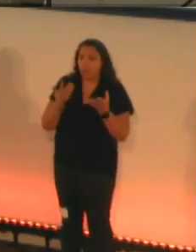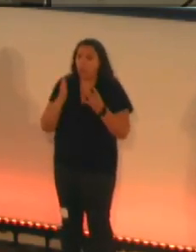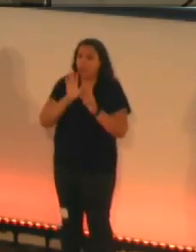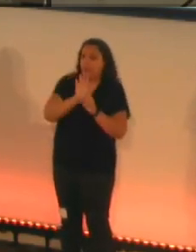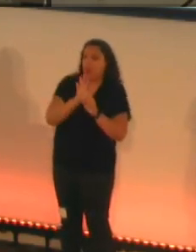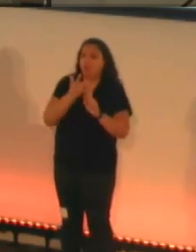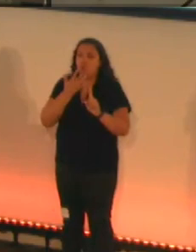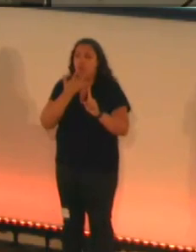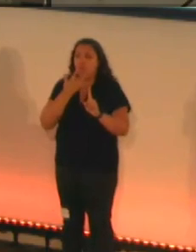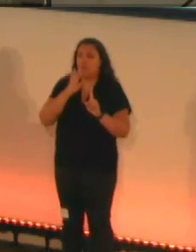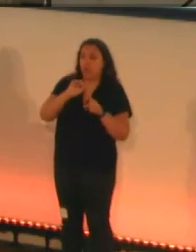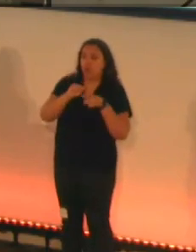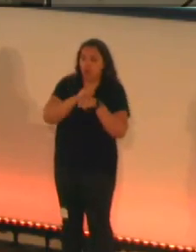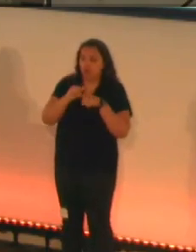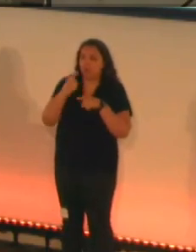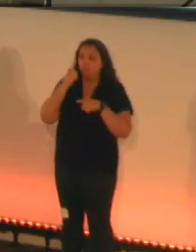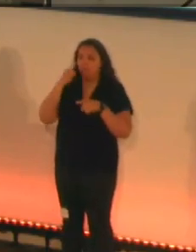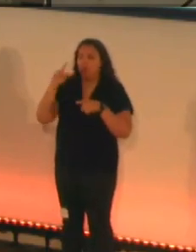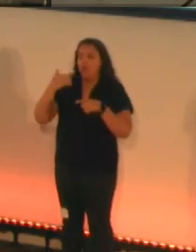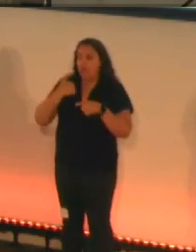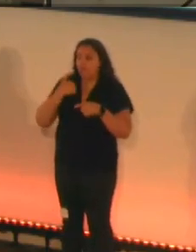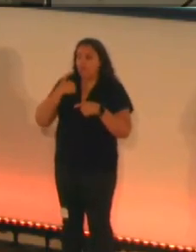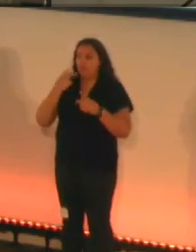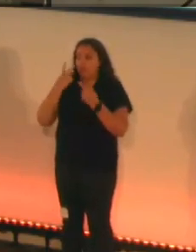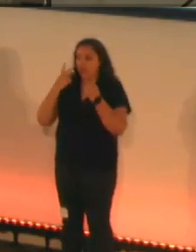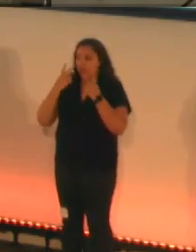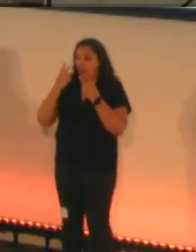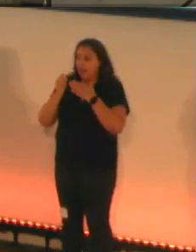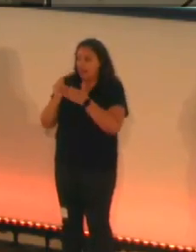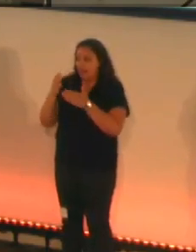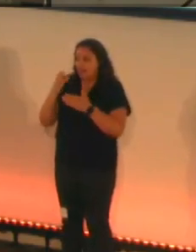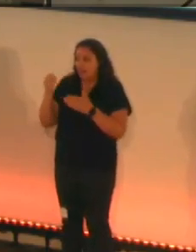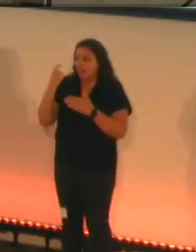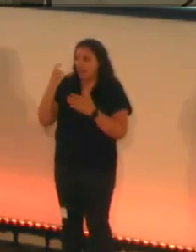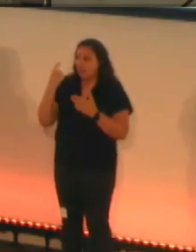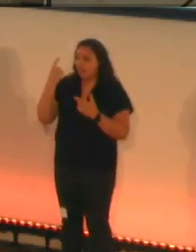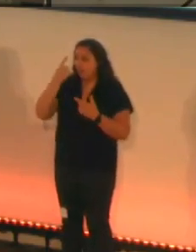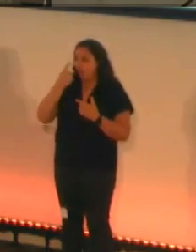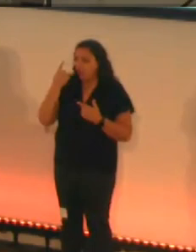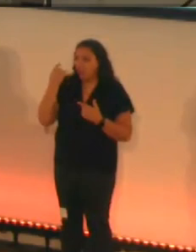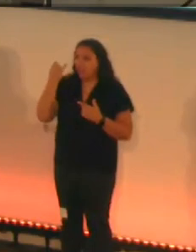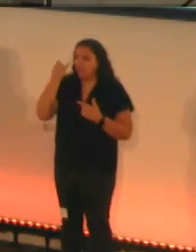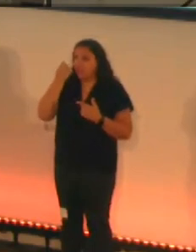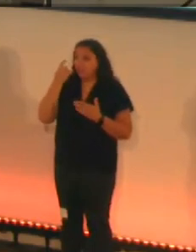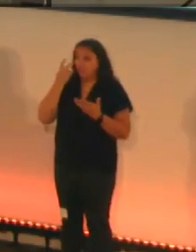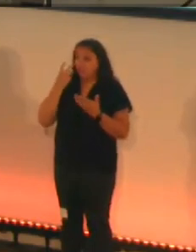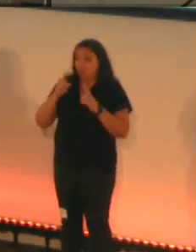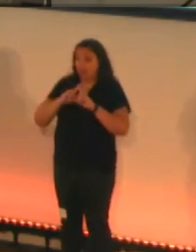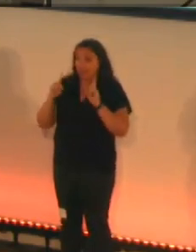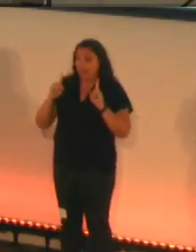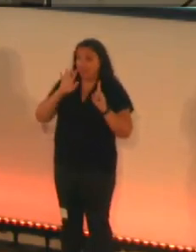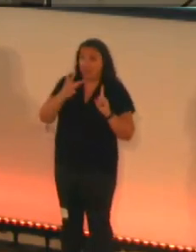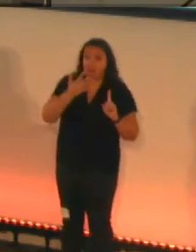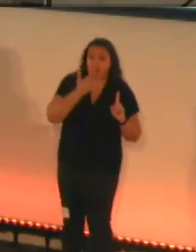and preferences are in having a sighted guide? And secondly, did you see any difference between different preferences in the real world in